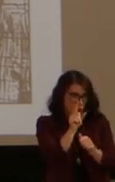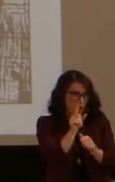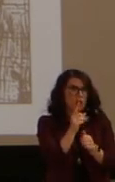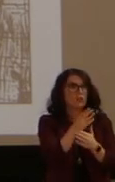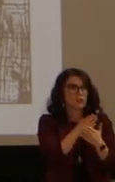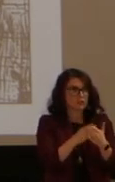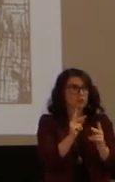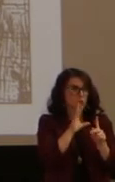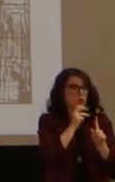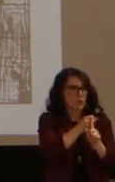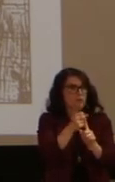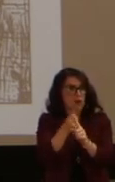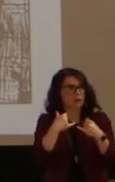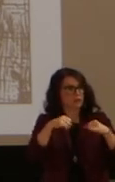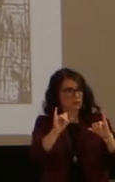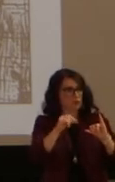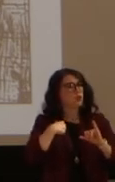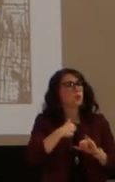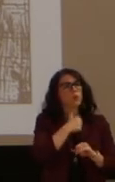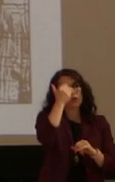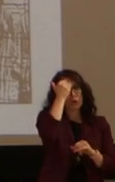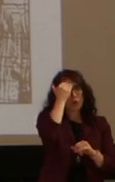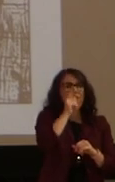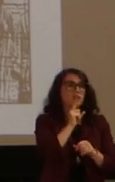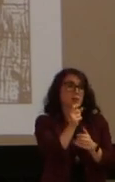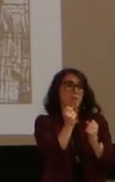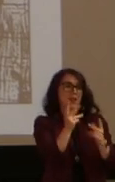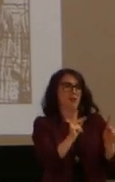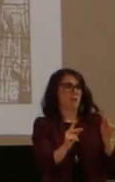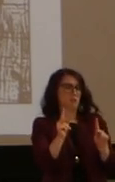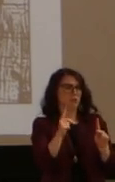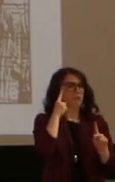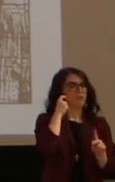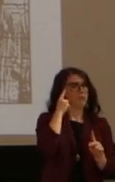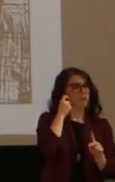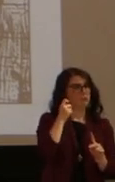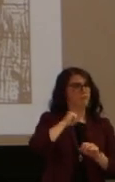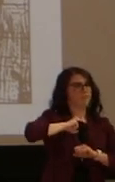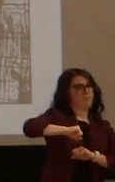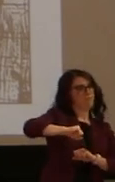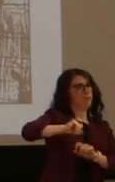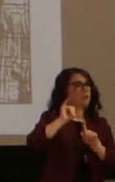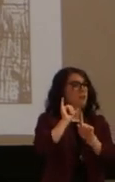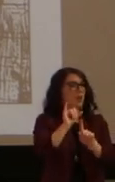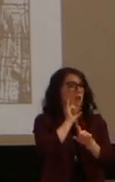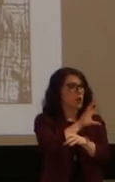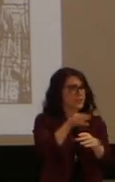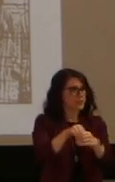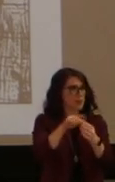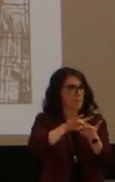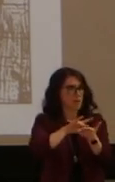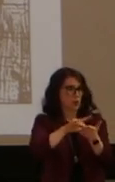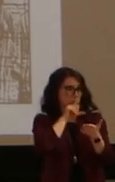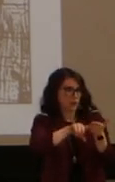earlier questions. In fact, we know that many people are skeptical and very hesitant to participate in medical